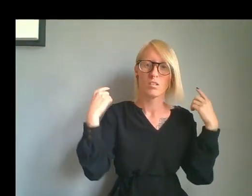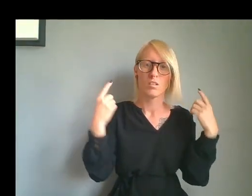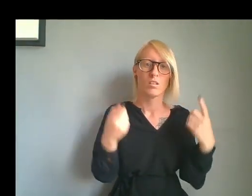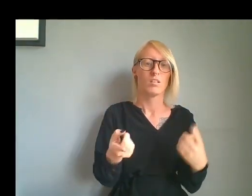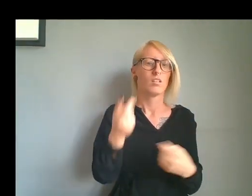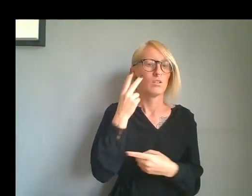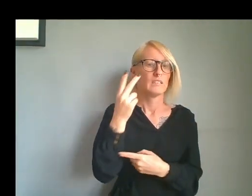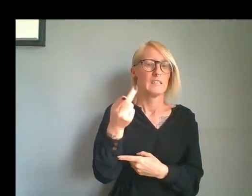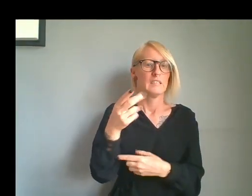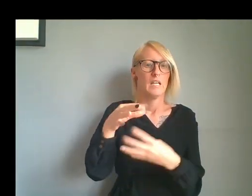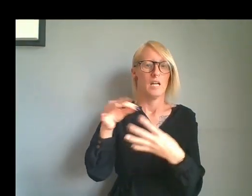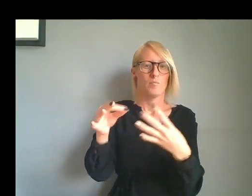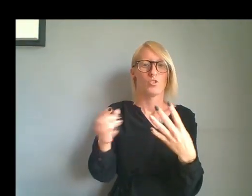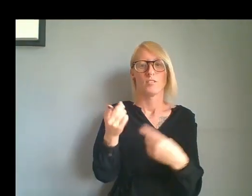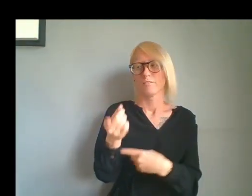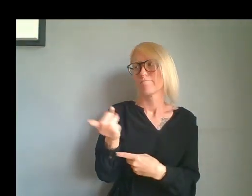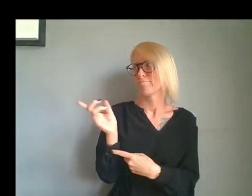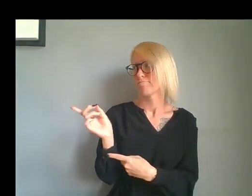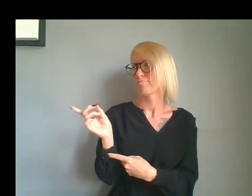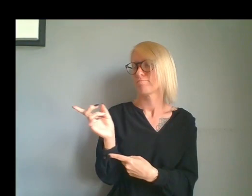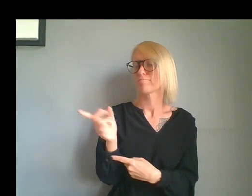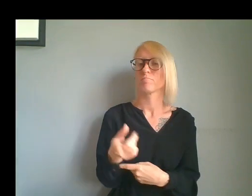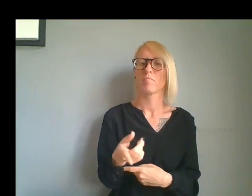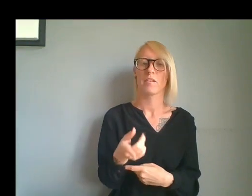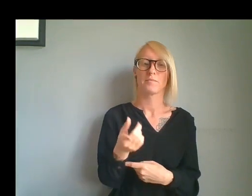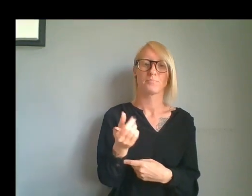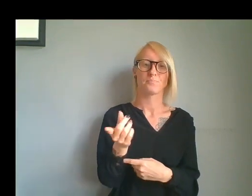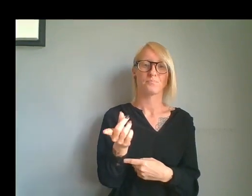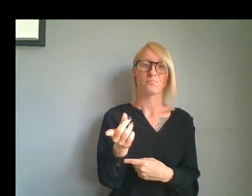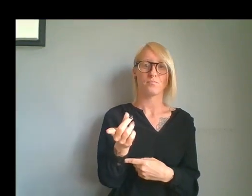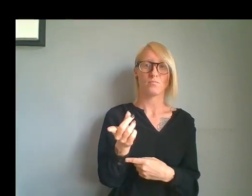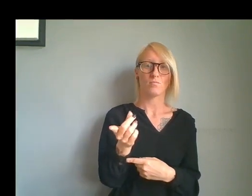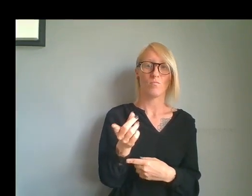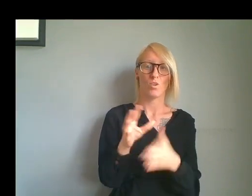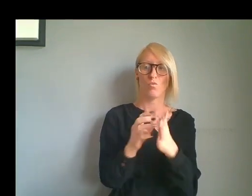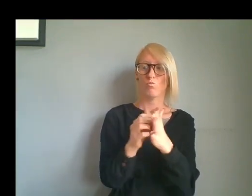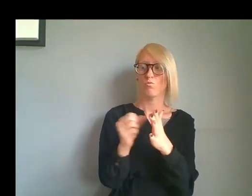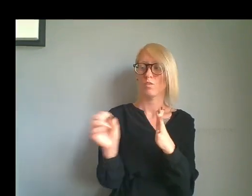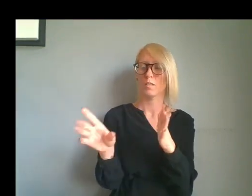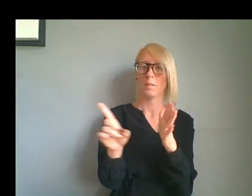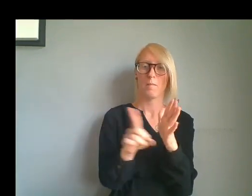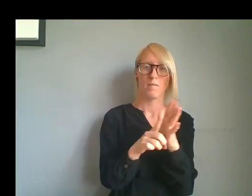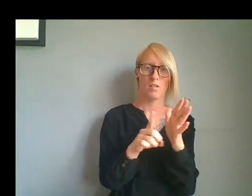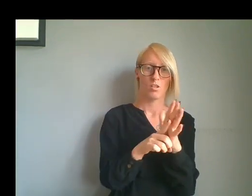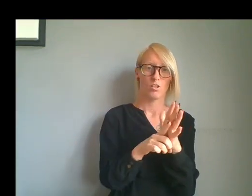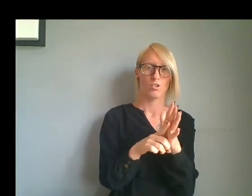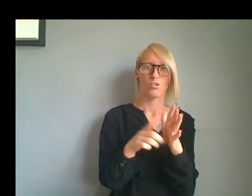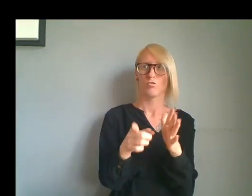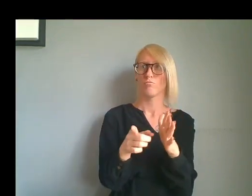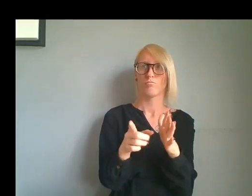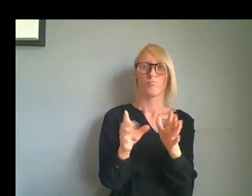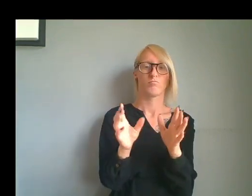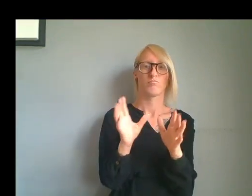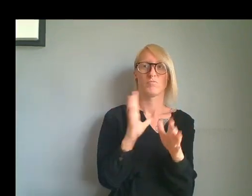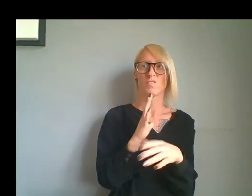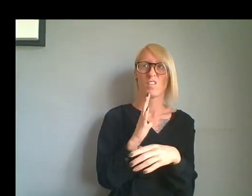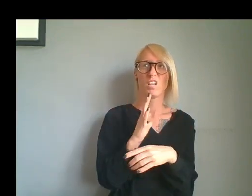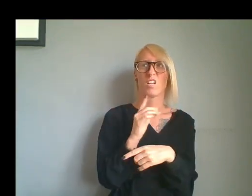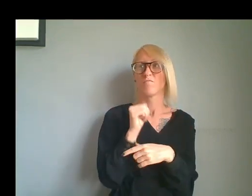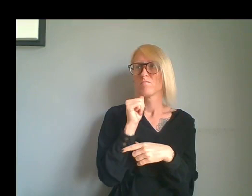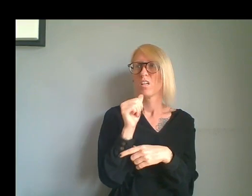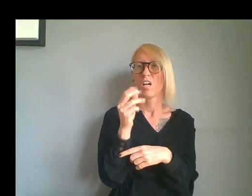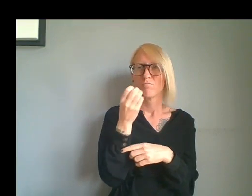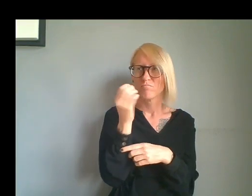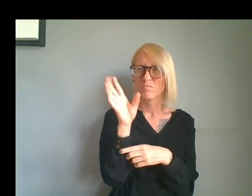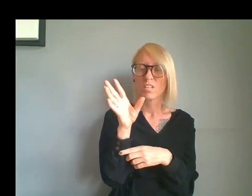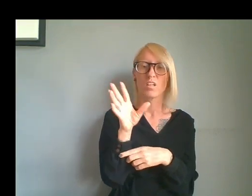options here, and this will be in your email that you can create, you can remove the alert if it's just junk, it's nothing that you really care about.